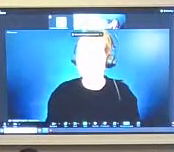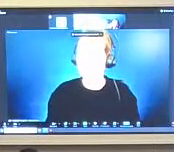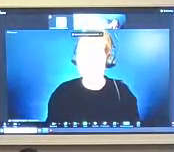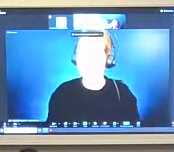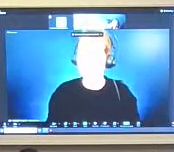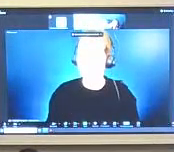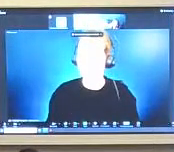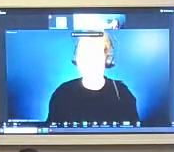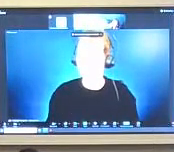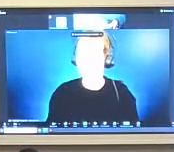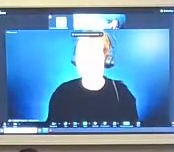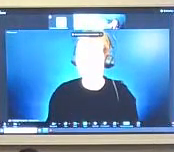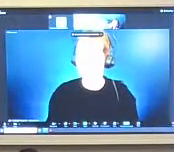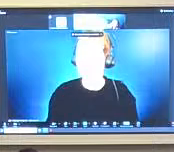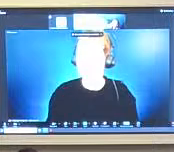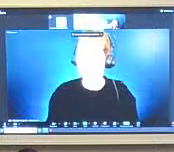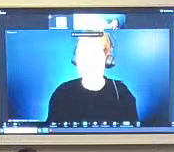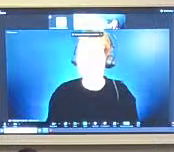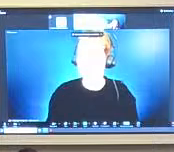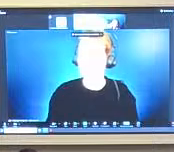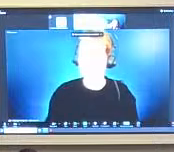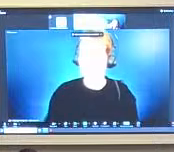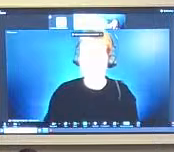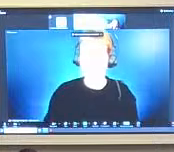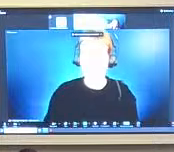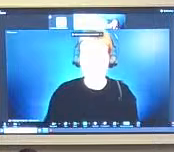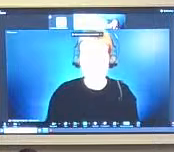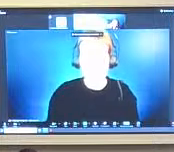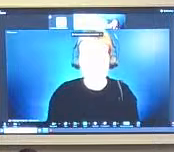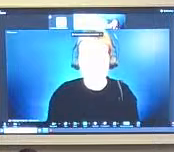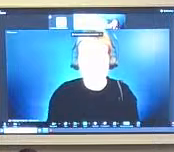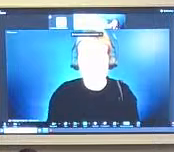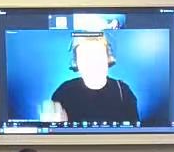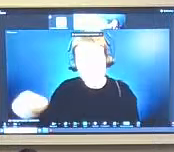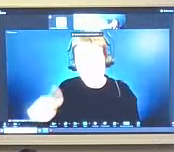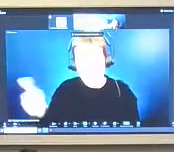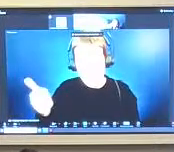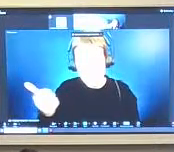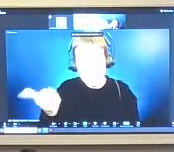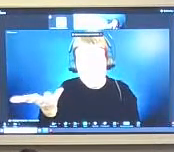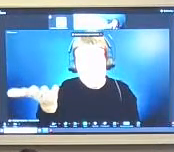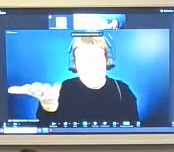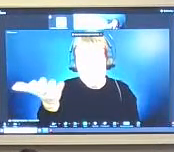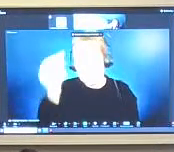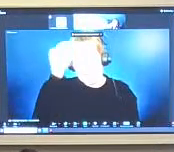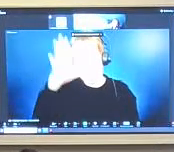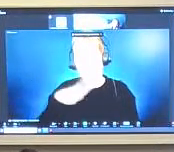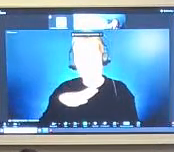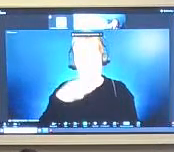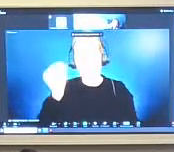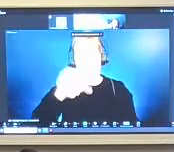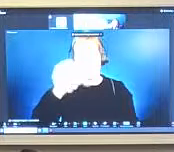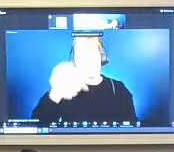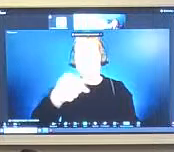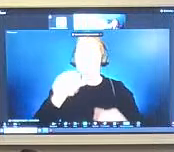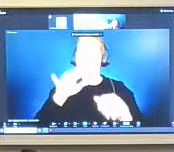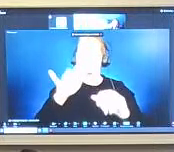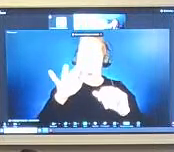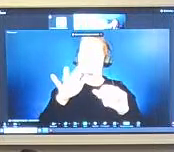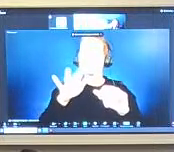Anything else? And then, not really related to improvements, but I went to the